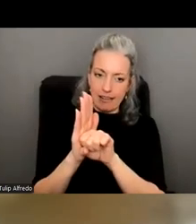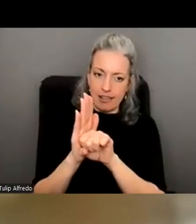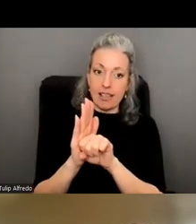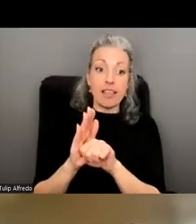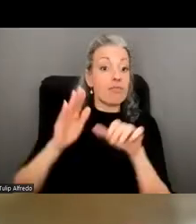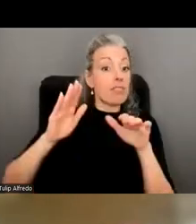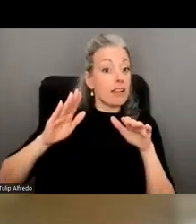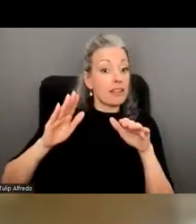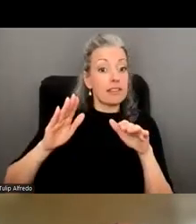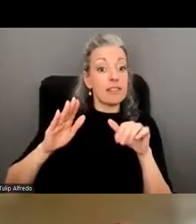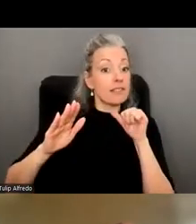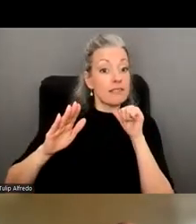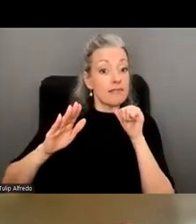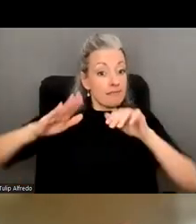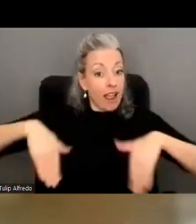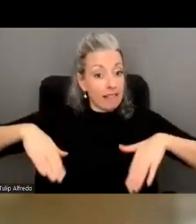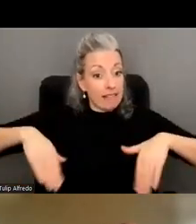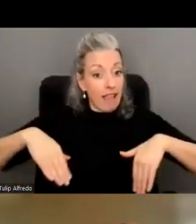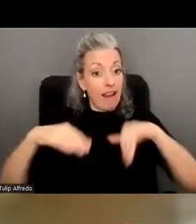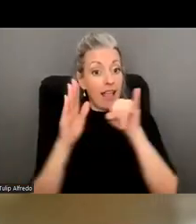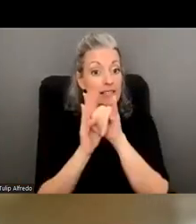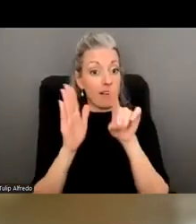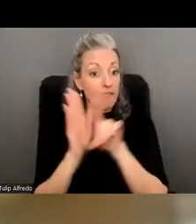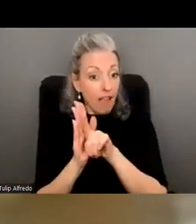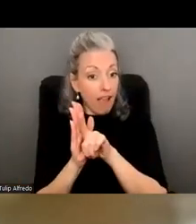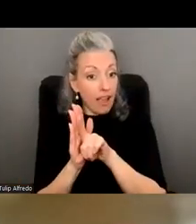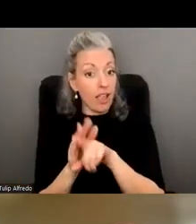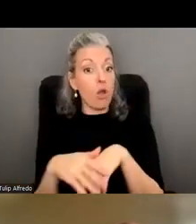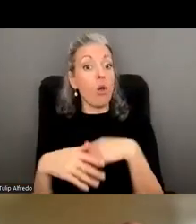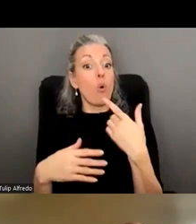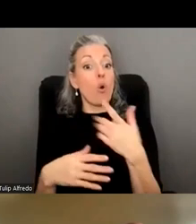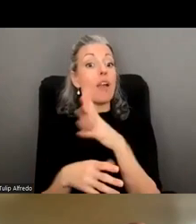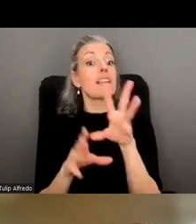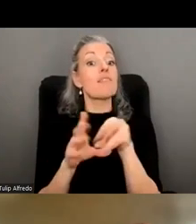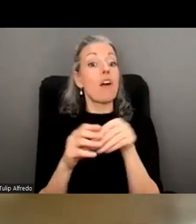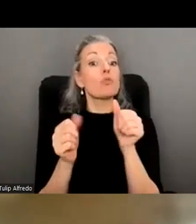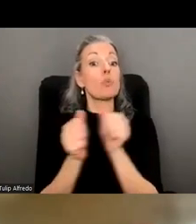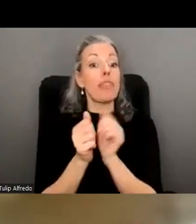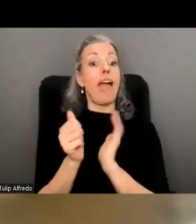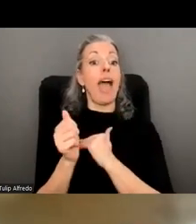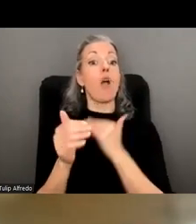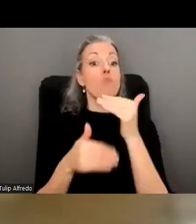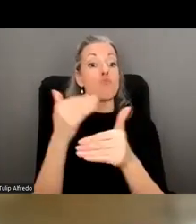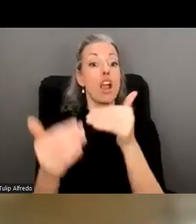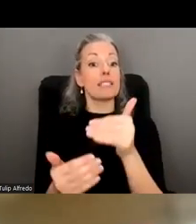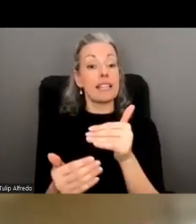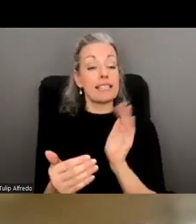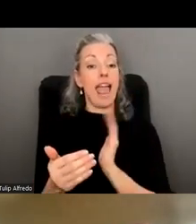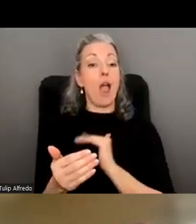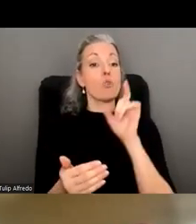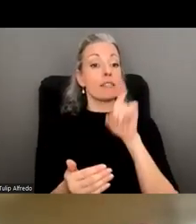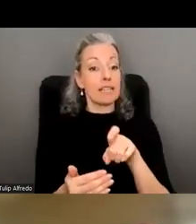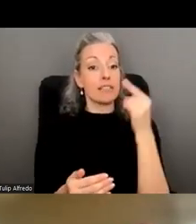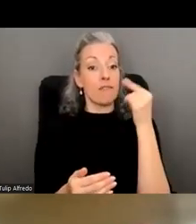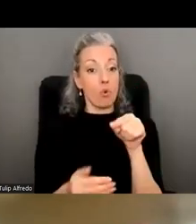been ever really identified or had input into our process and our needs for this